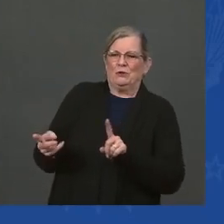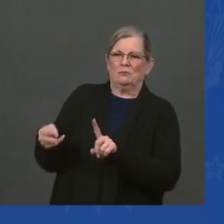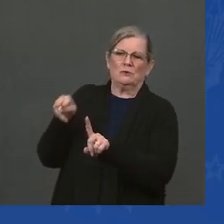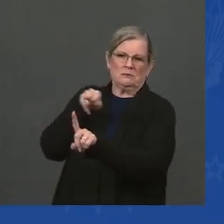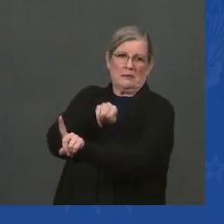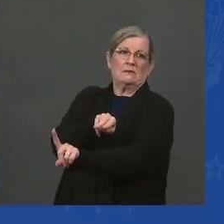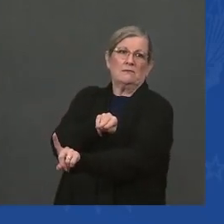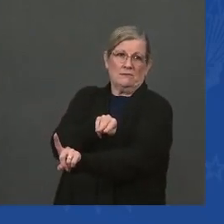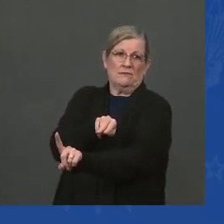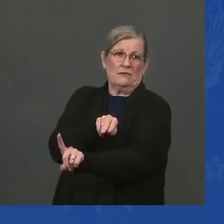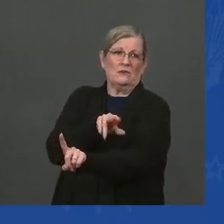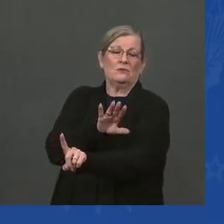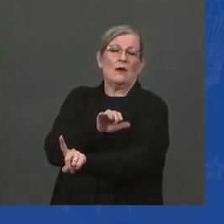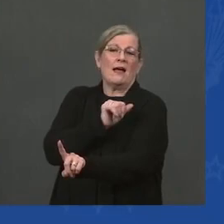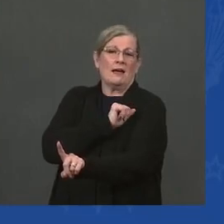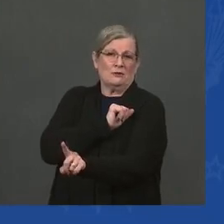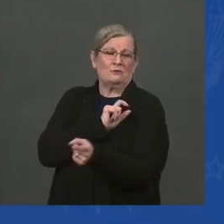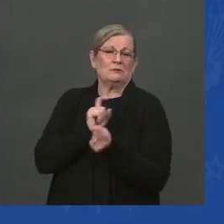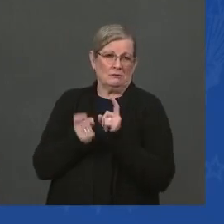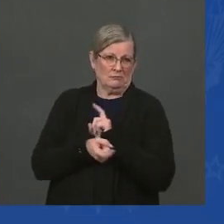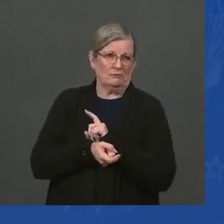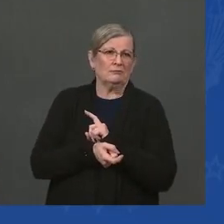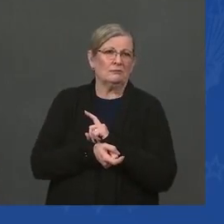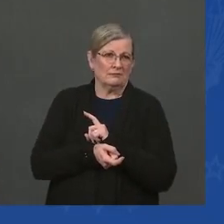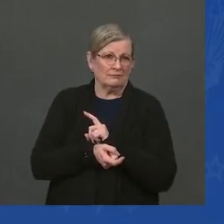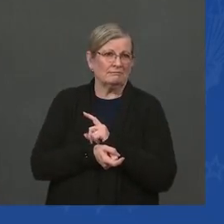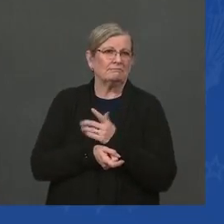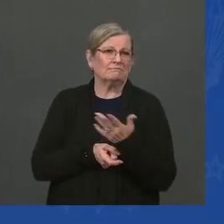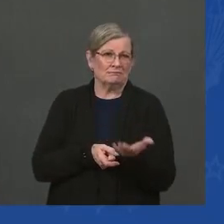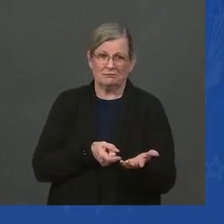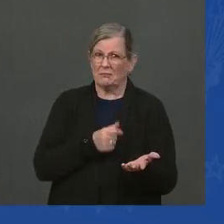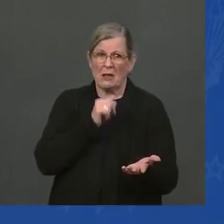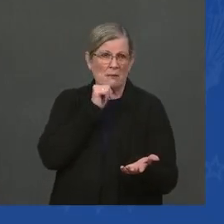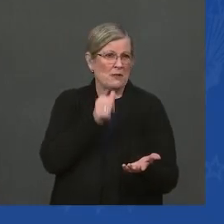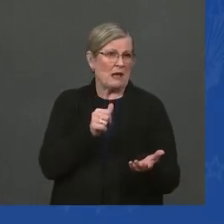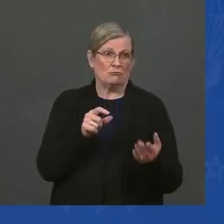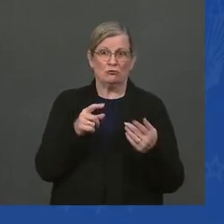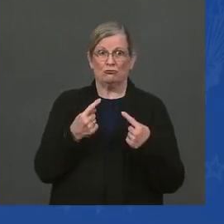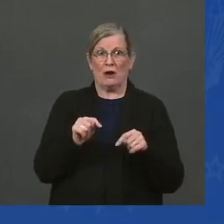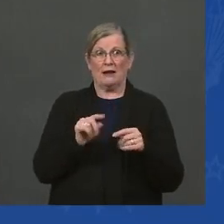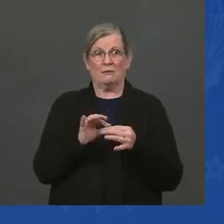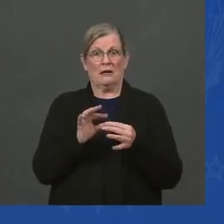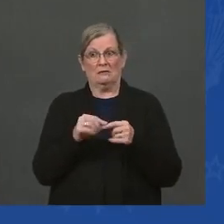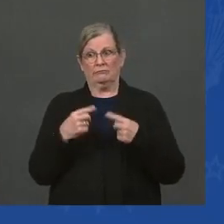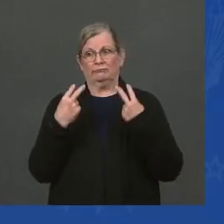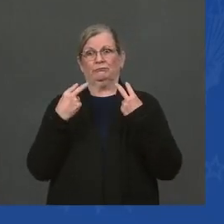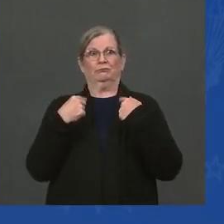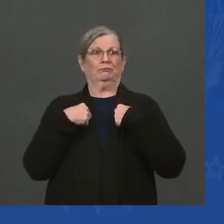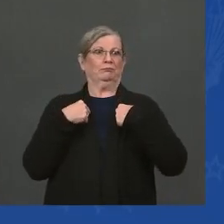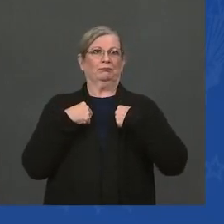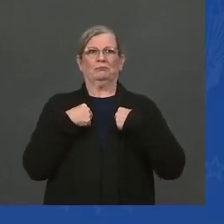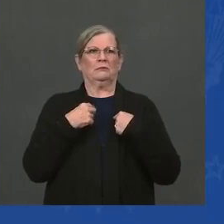think this is being led, and I'm not being solicitous here, I think this is being led by,